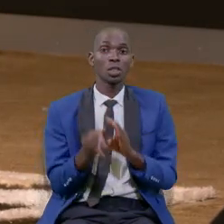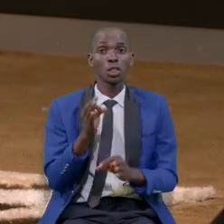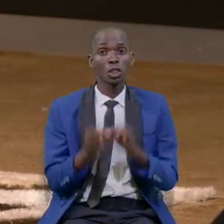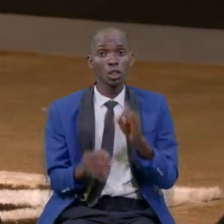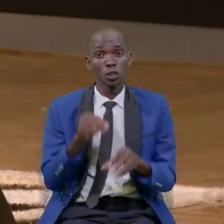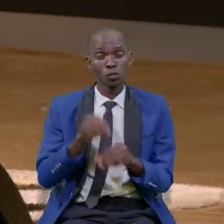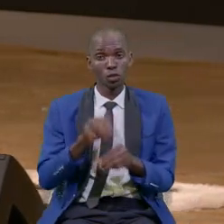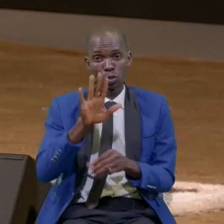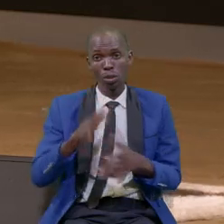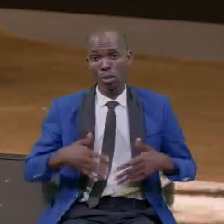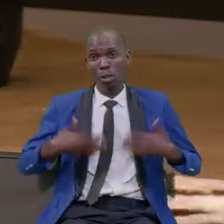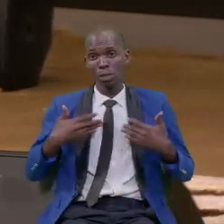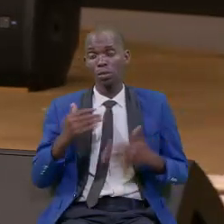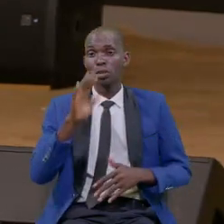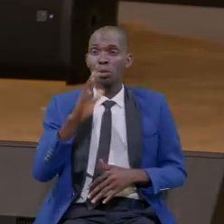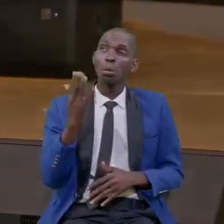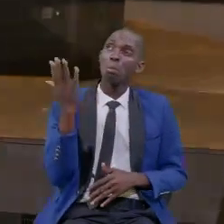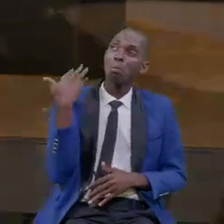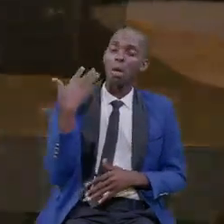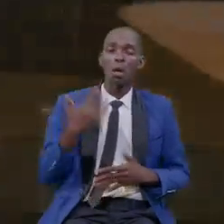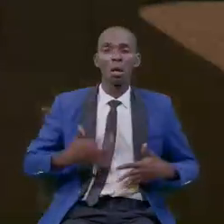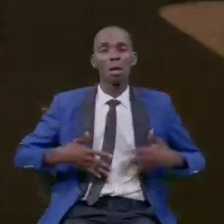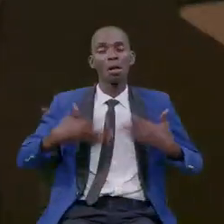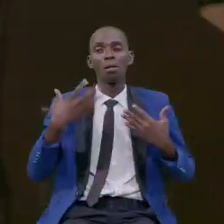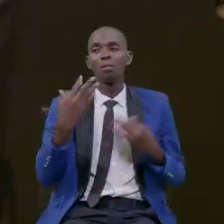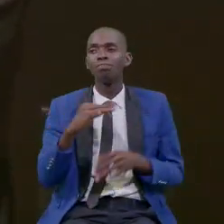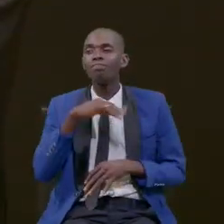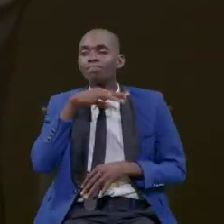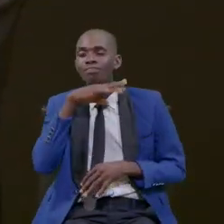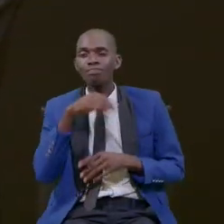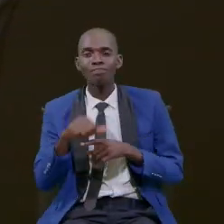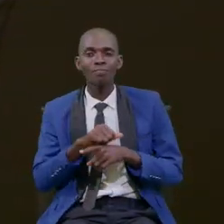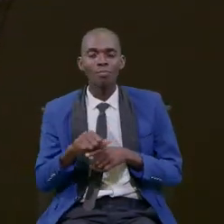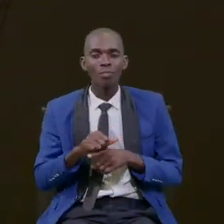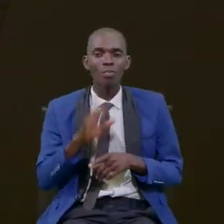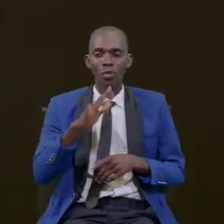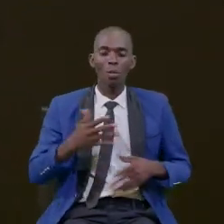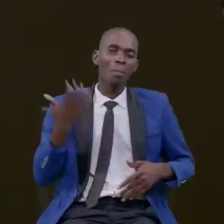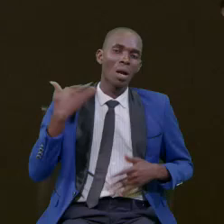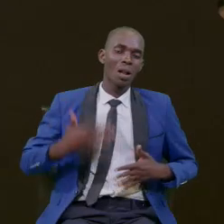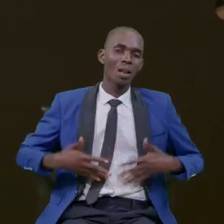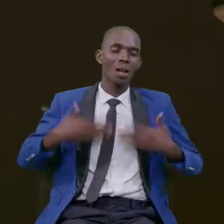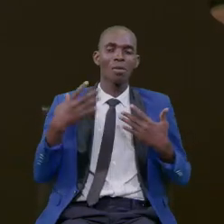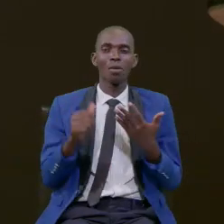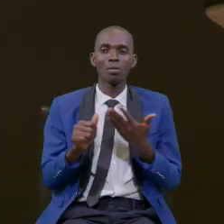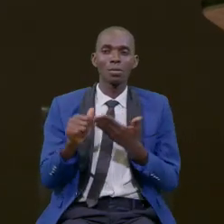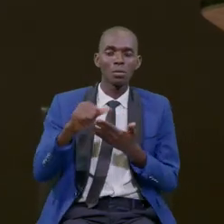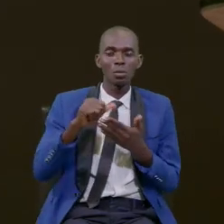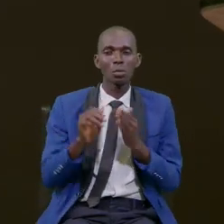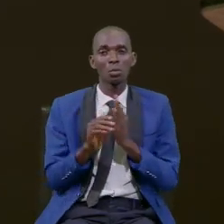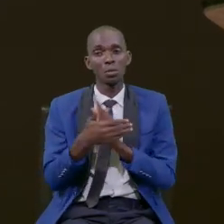past life of immorality, your past life of adultery, your past life